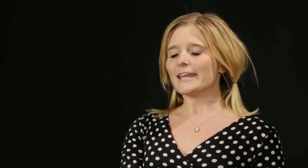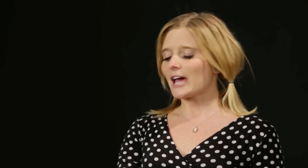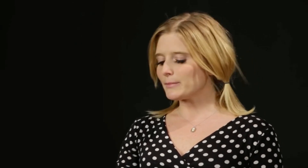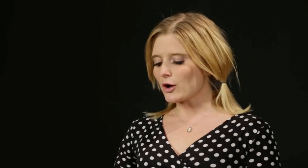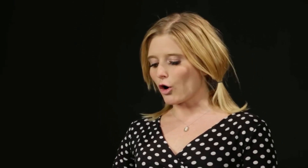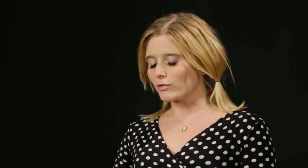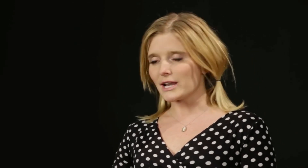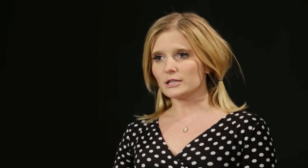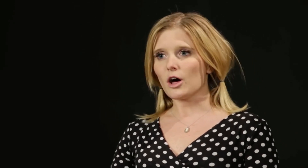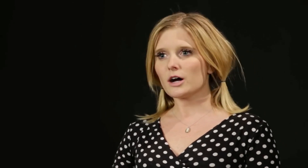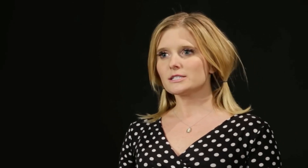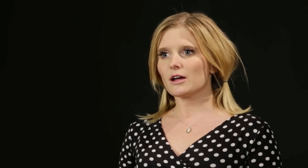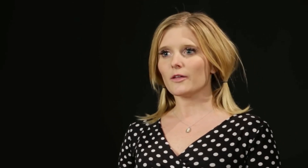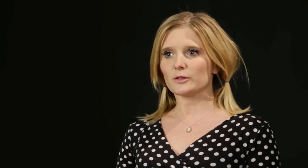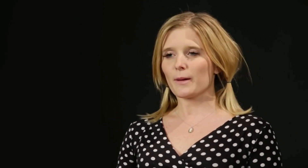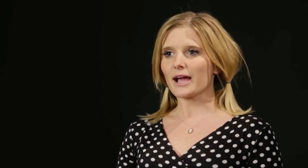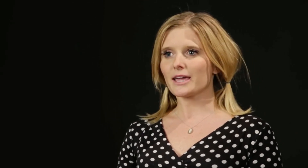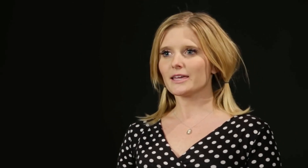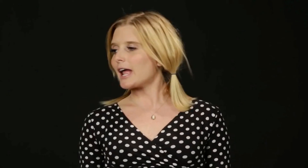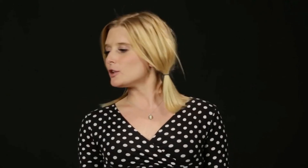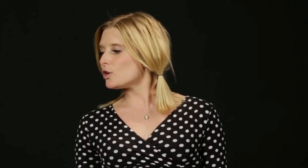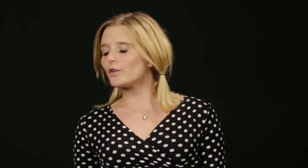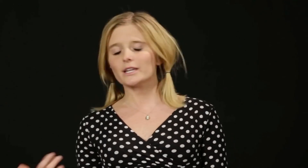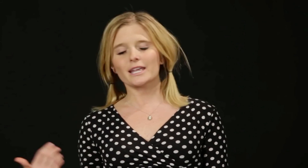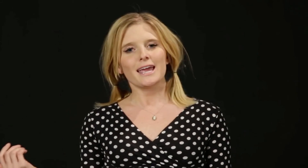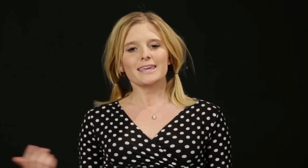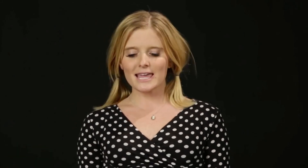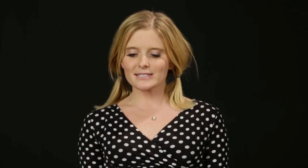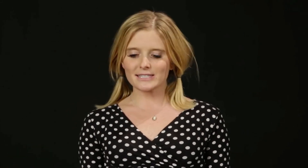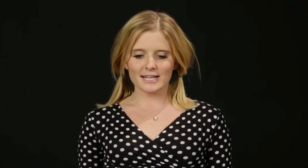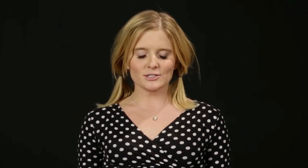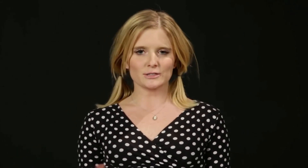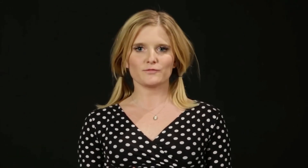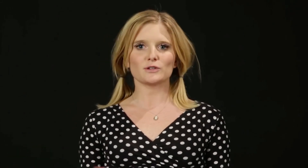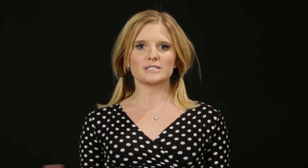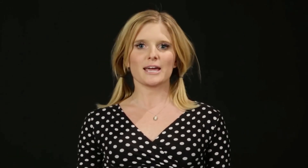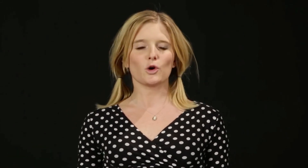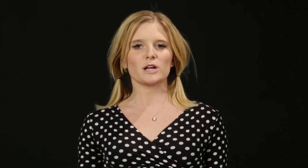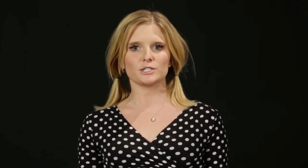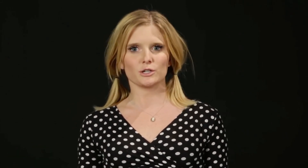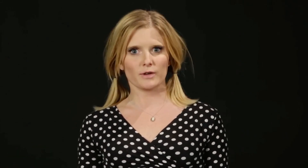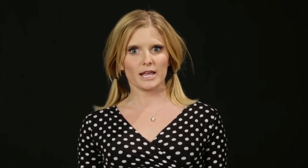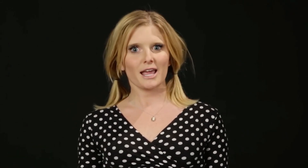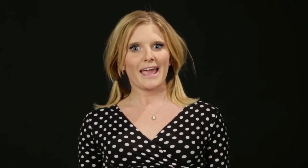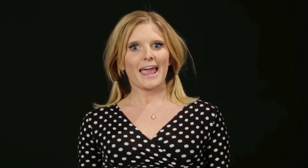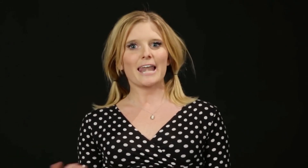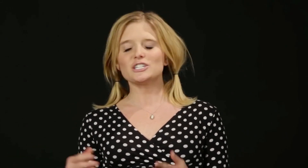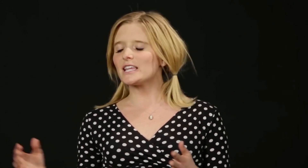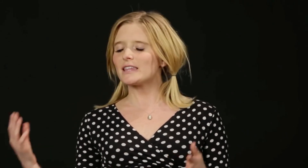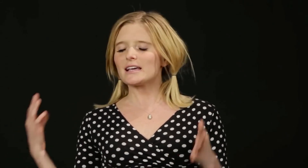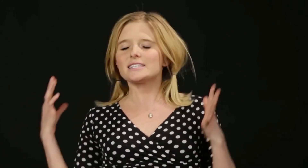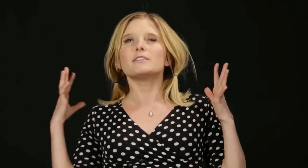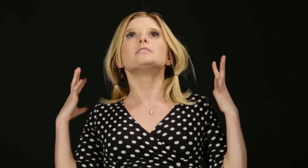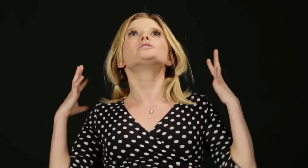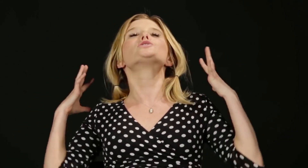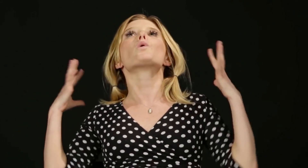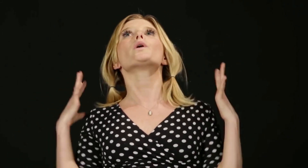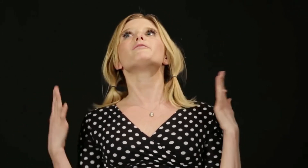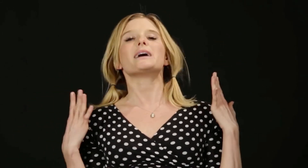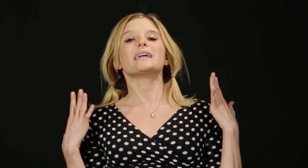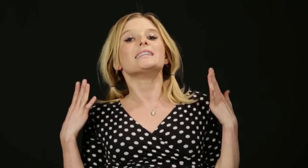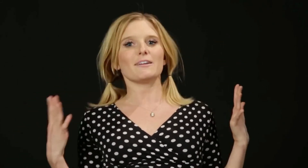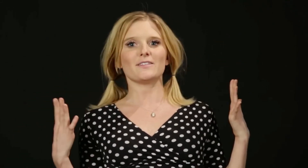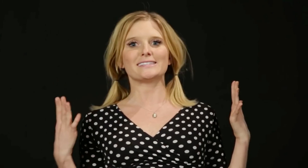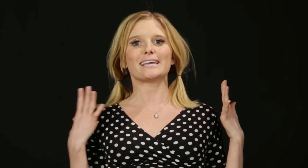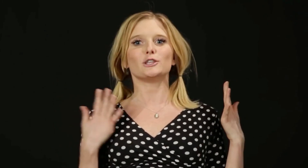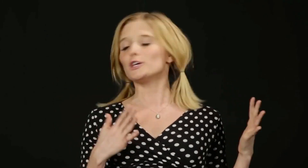Caitlin, and I'm like already lost on like the packet. I look over and like Caitlin's answered like the first 10 questions already. And it's just that's like the